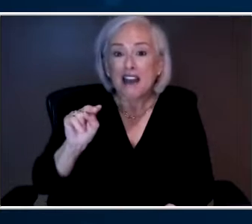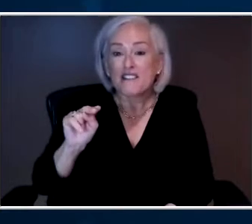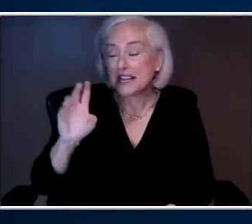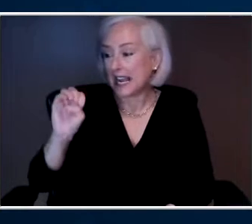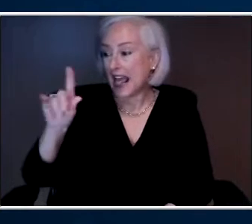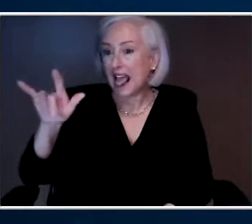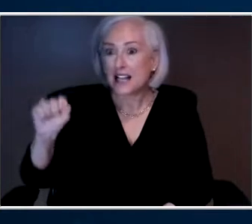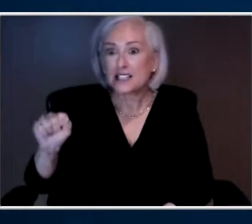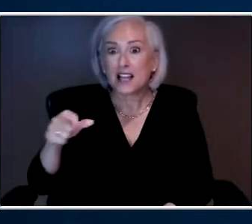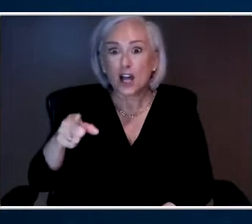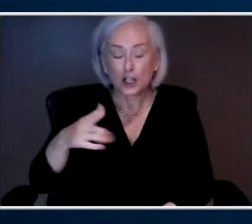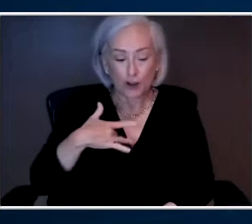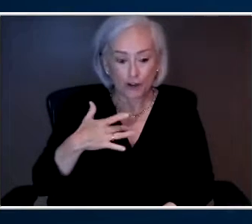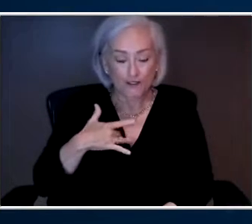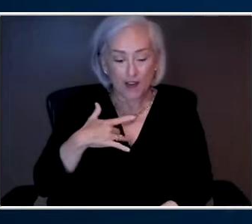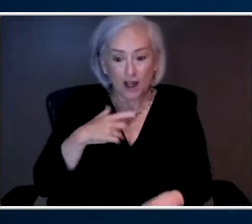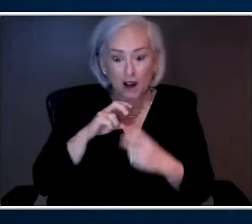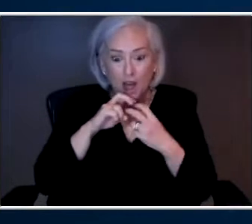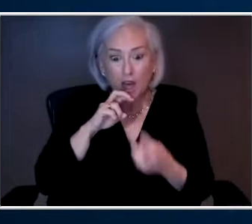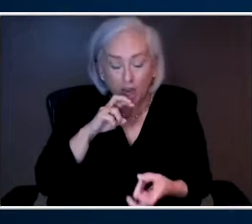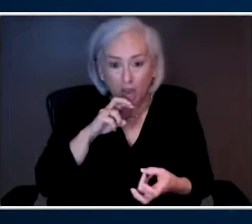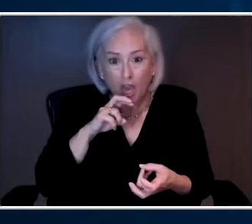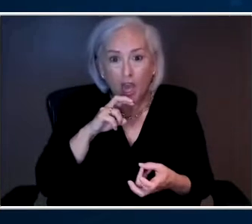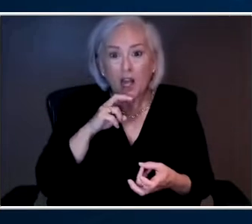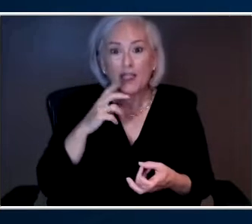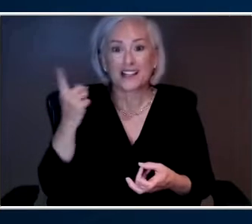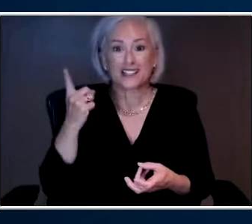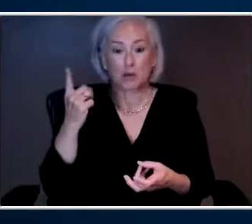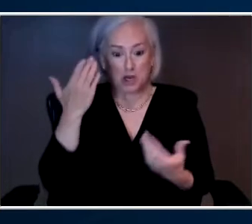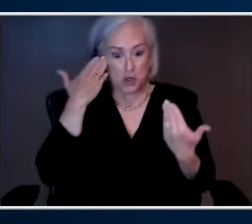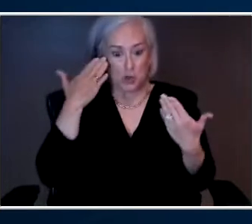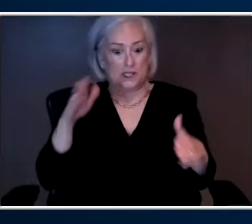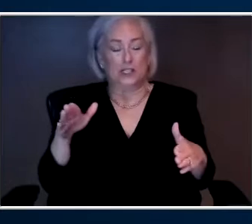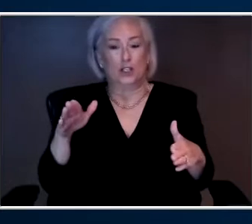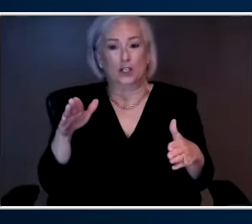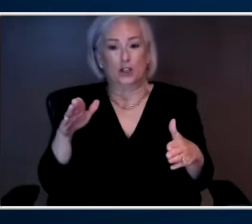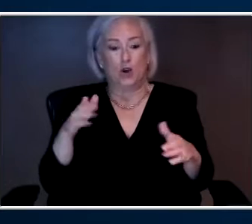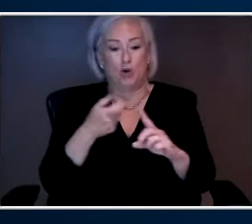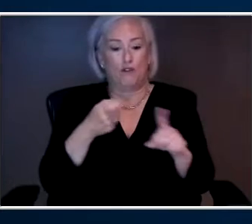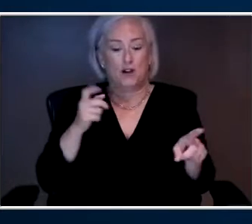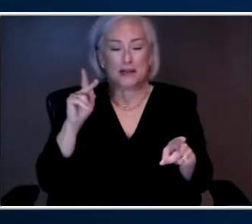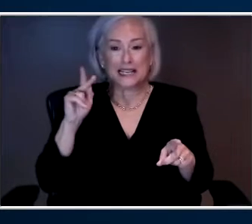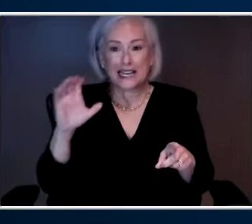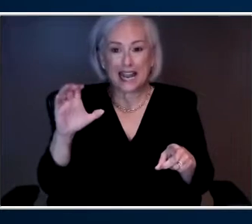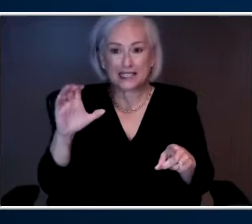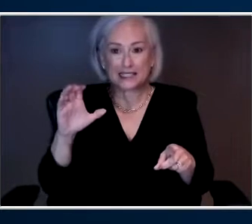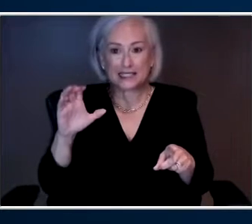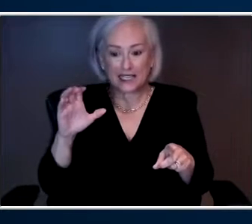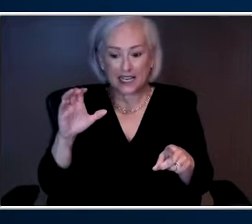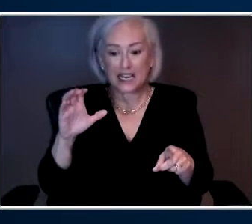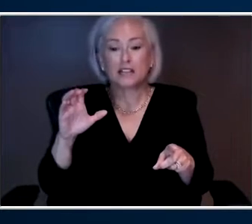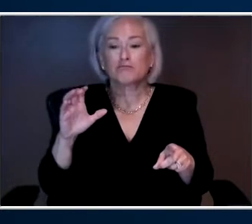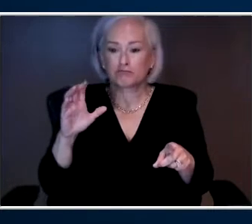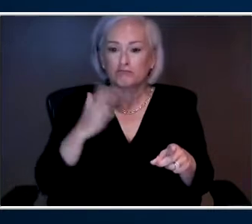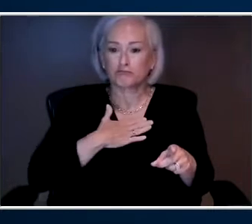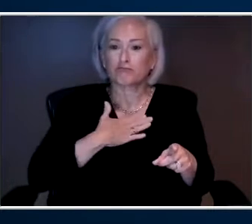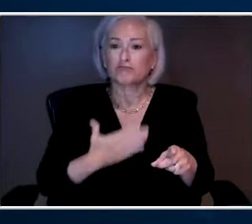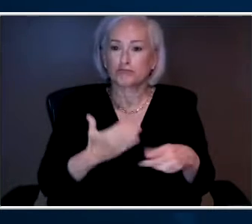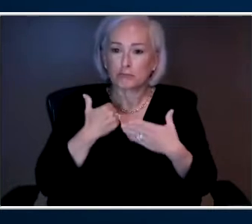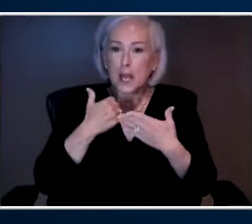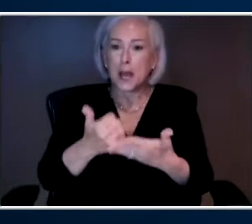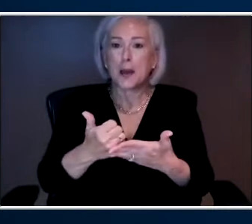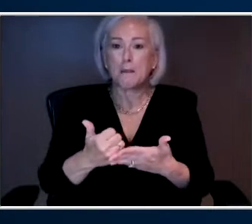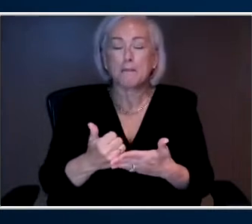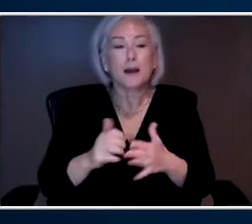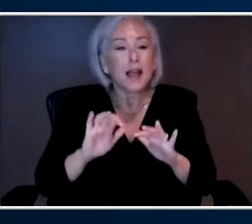that a stranger living hundreds of miles away in the Kansas City area is stepping forward. How did you hear about